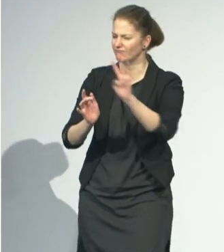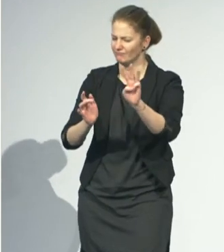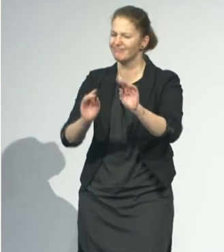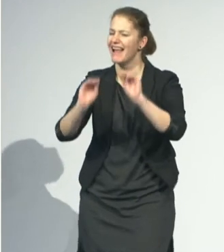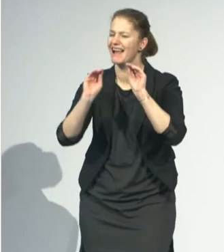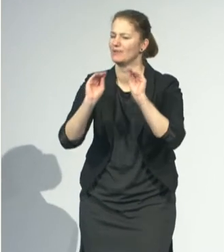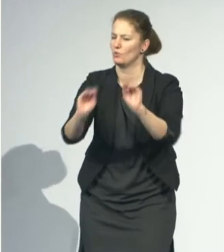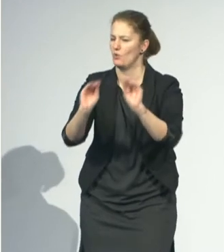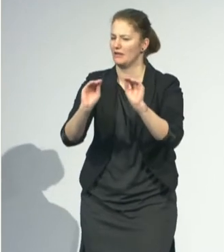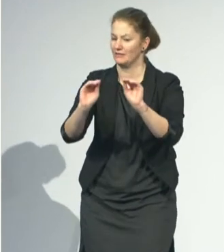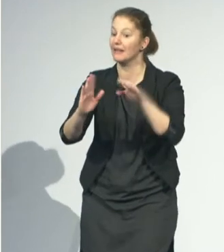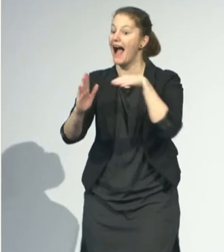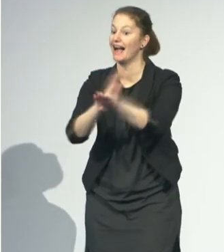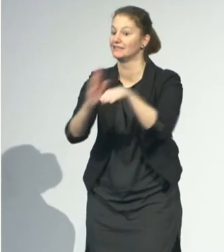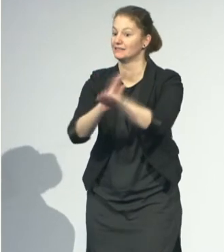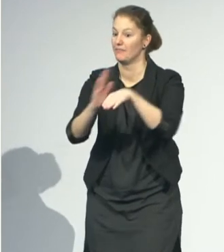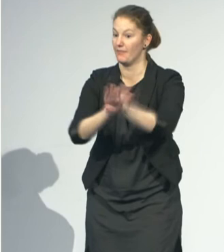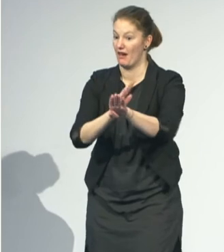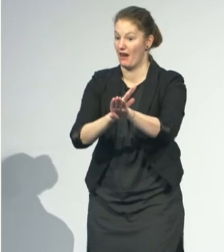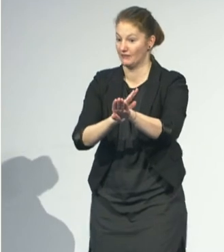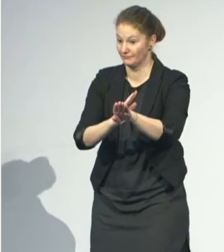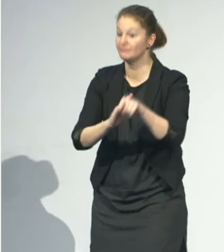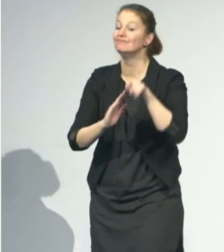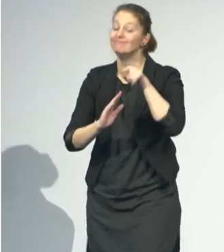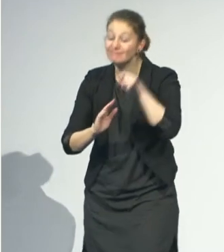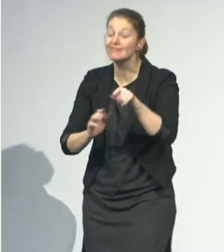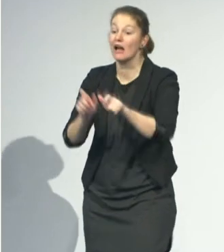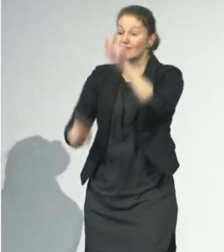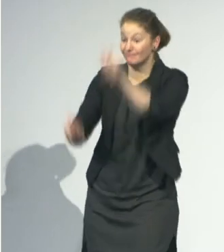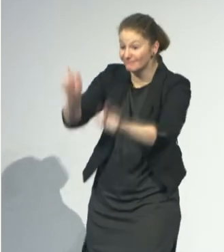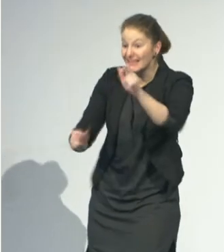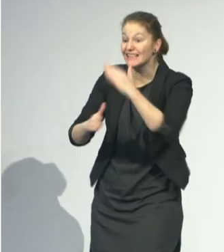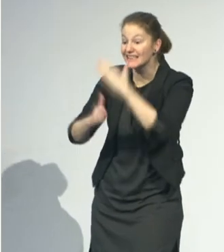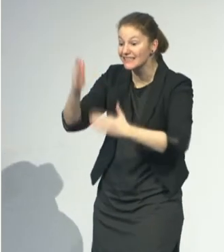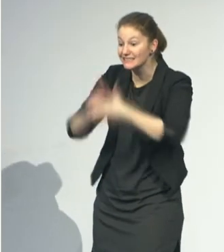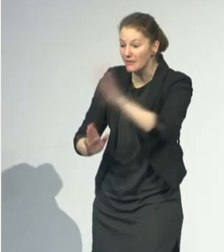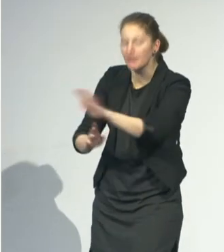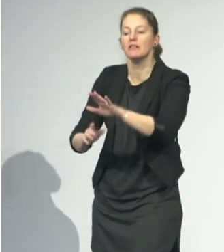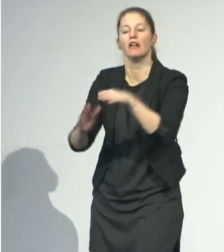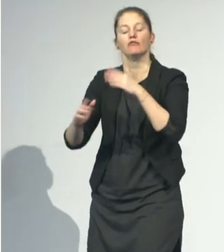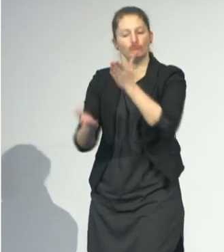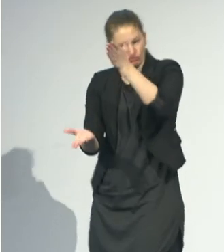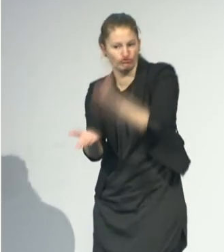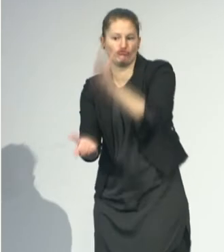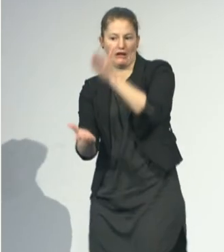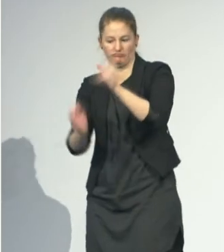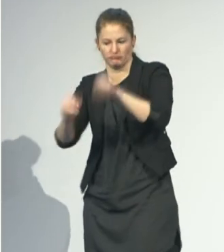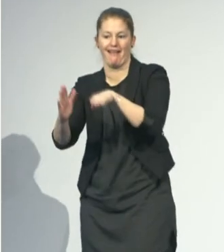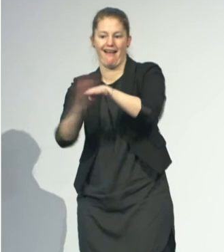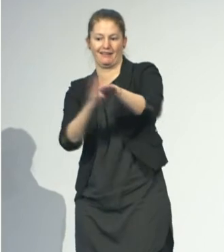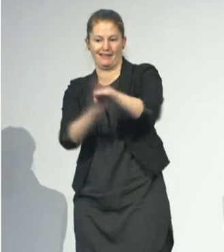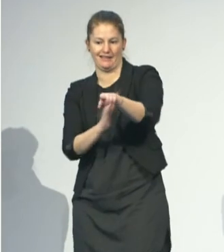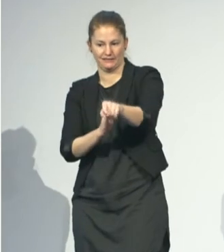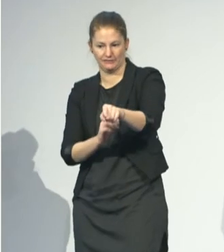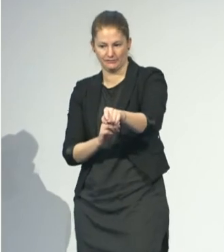with disabilities. This is an agreement with the Distance University of Spain